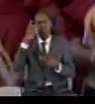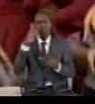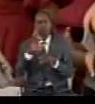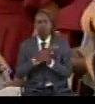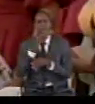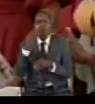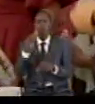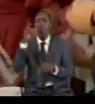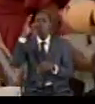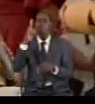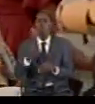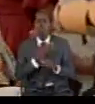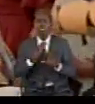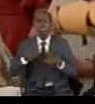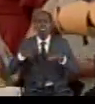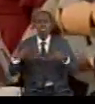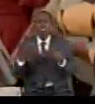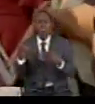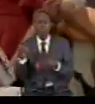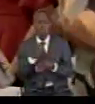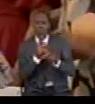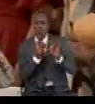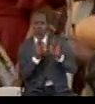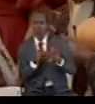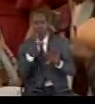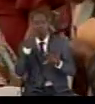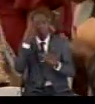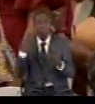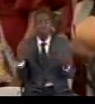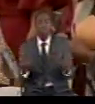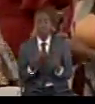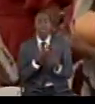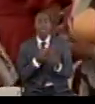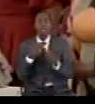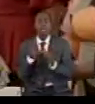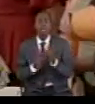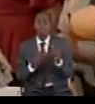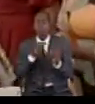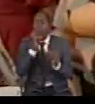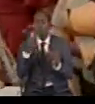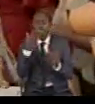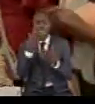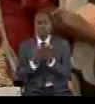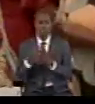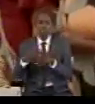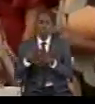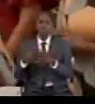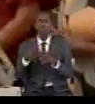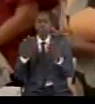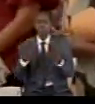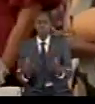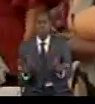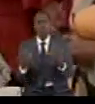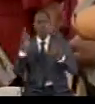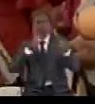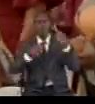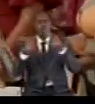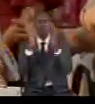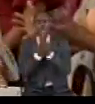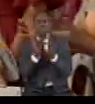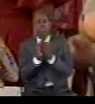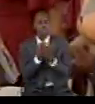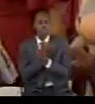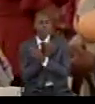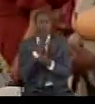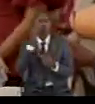distaste and a disdain for sin and every ungodly practice lift up your voice that the lord will flow as he flows he